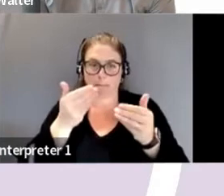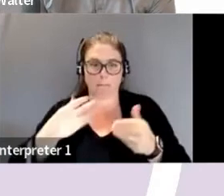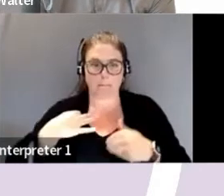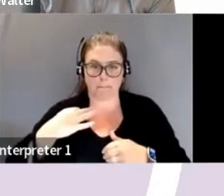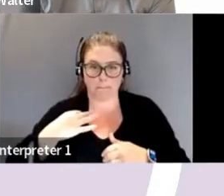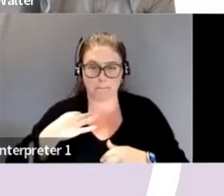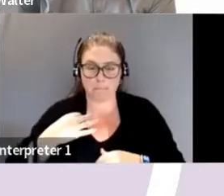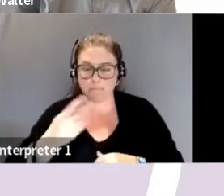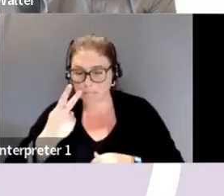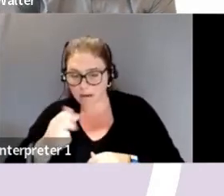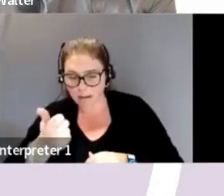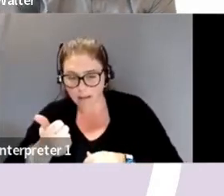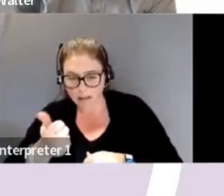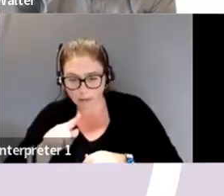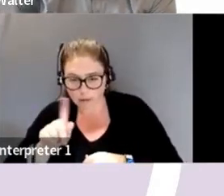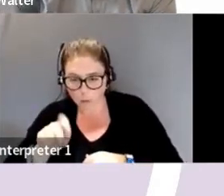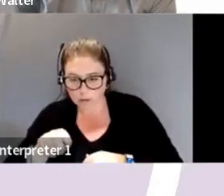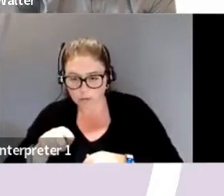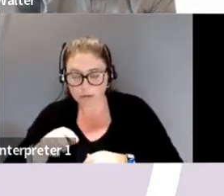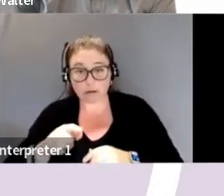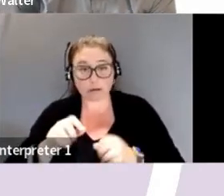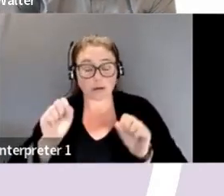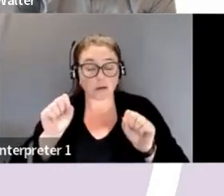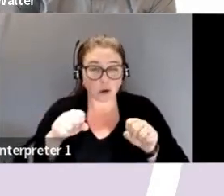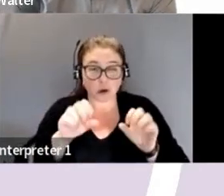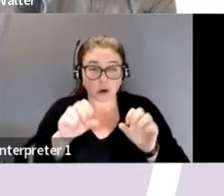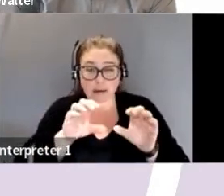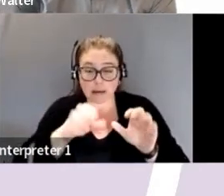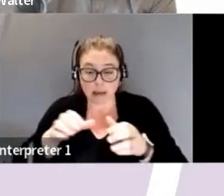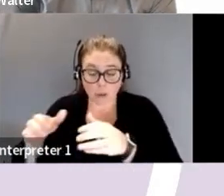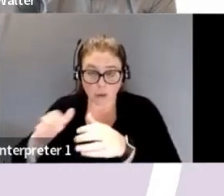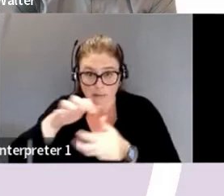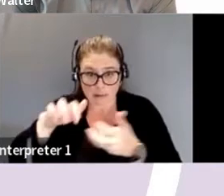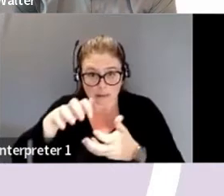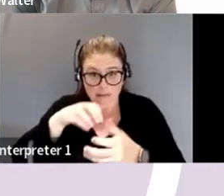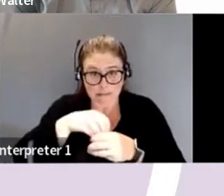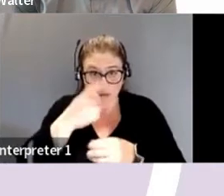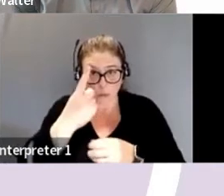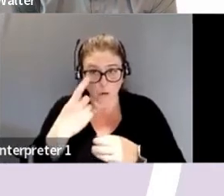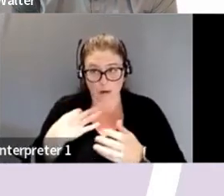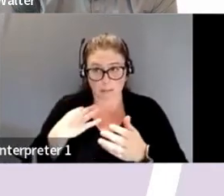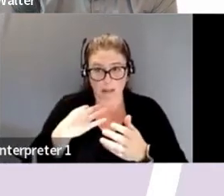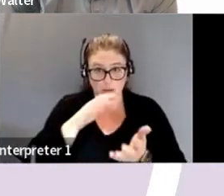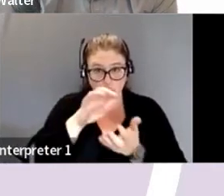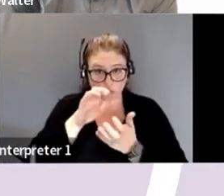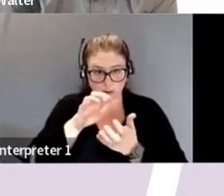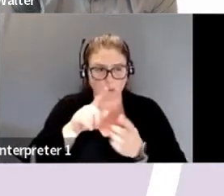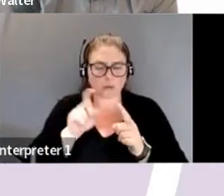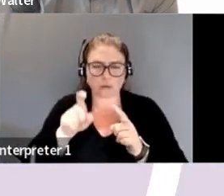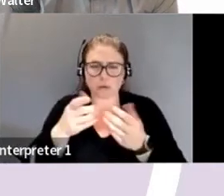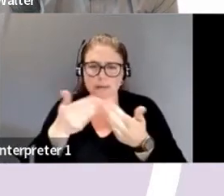we have a question as well. Could the categories be mixed for a grant, or should they be presented separately?